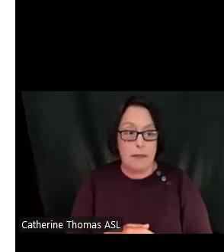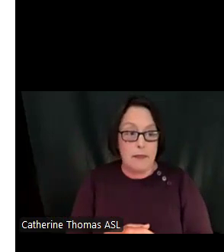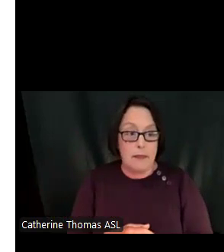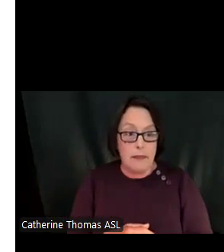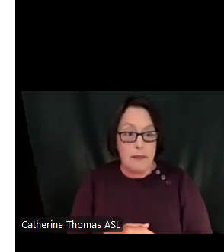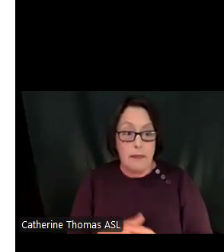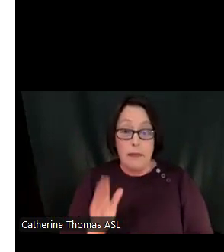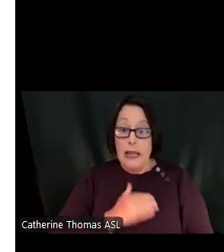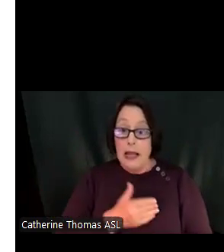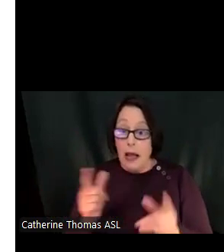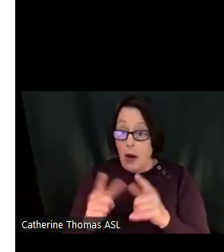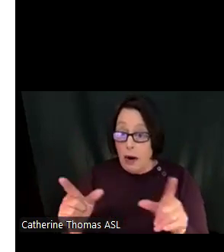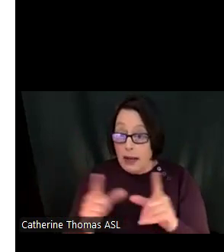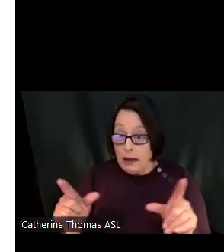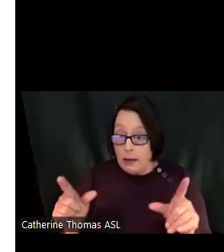Our language